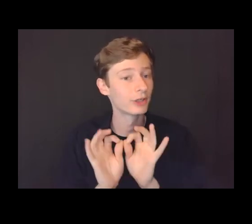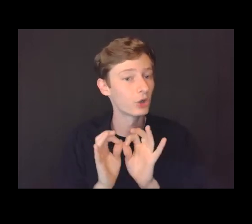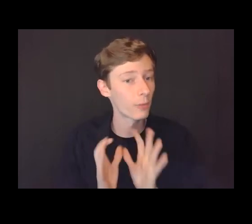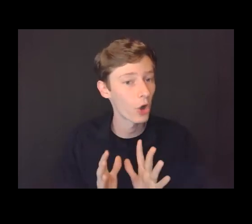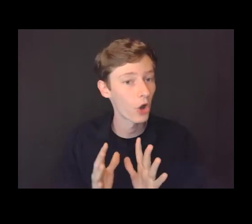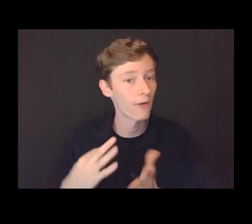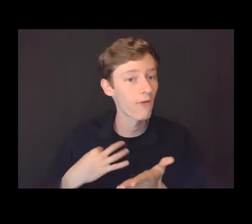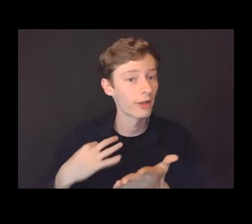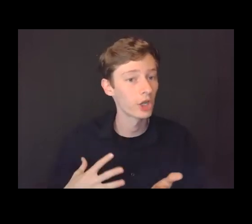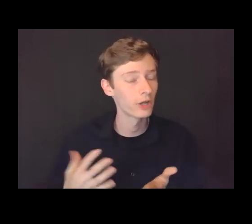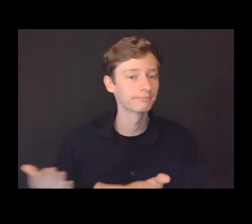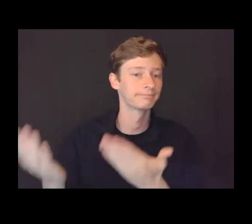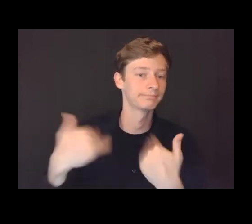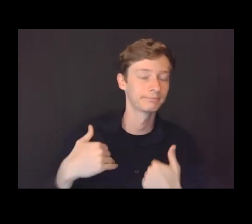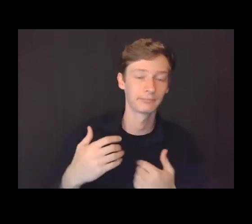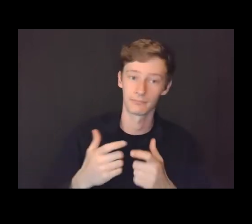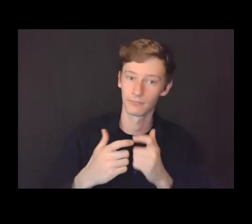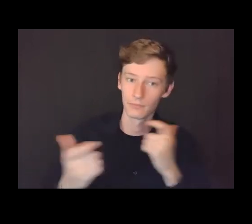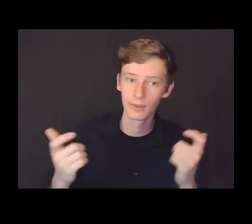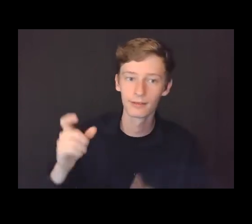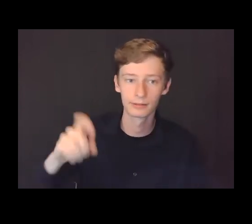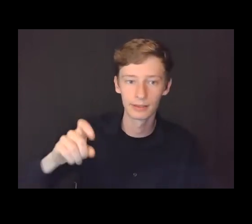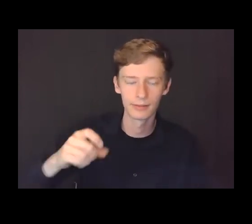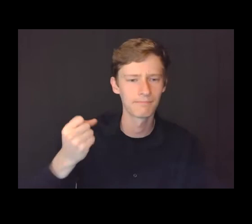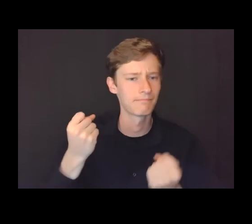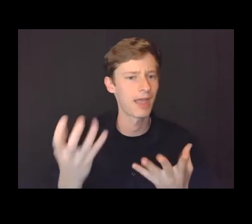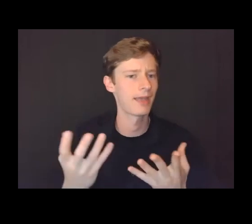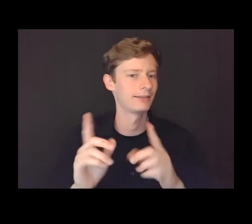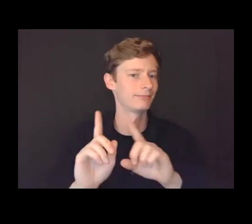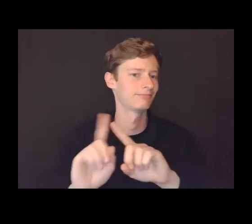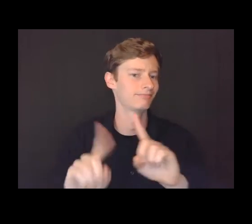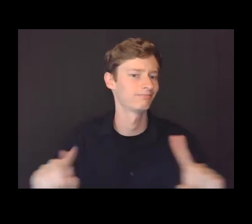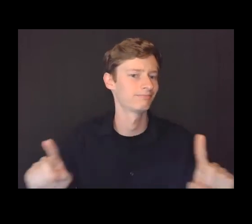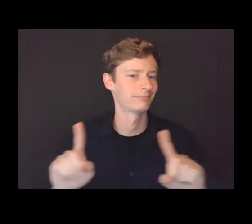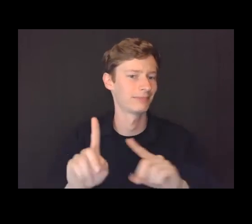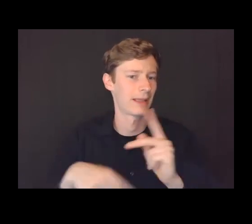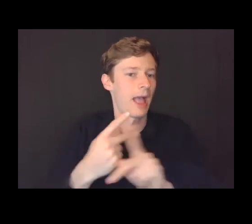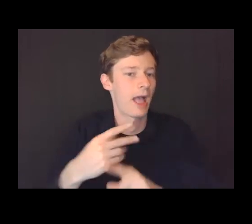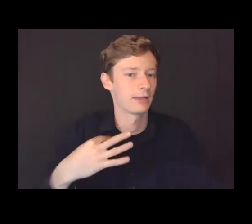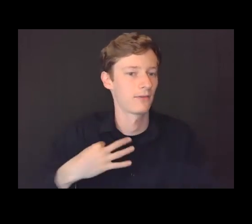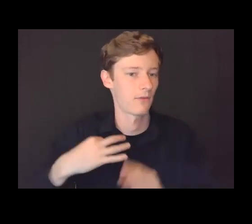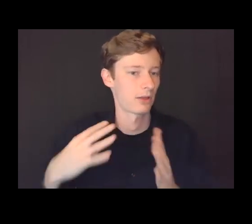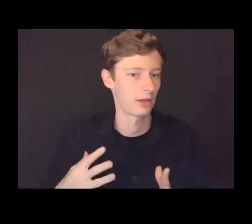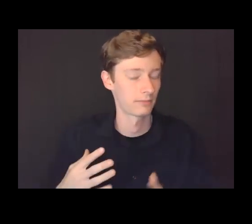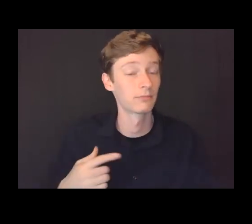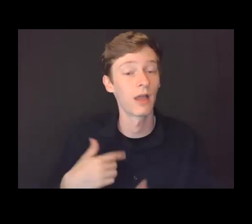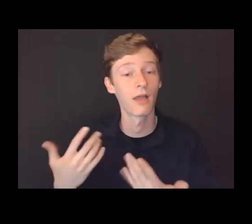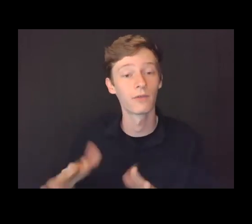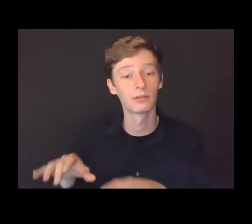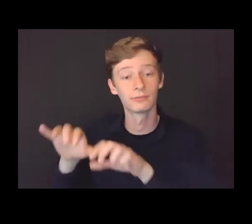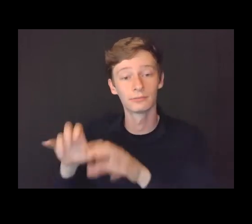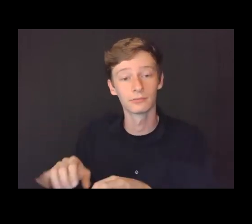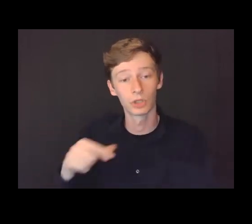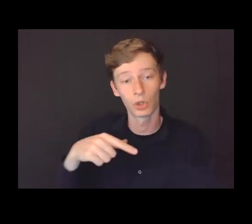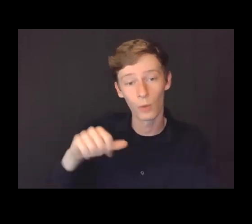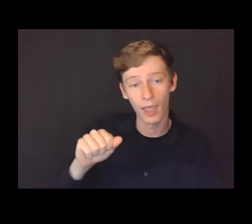need is actually pretty great for us. We have a variety of different volunteer needs. And I dropped this in the Q&A thread, but I'm